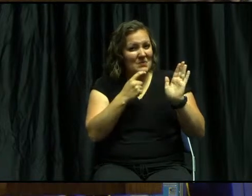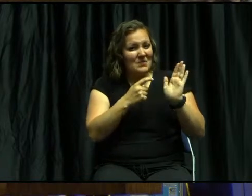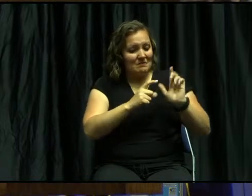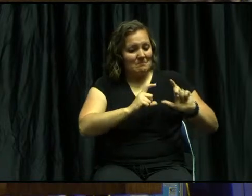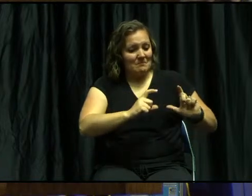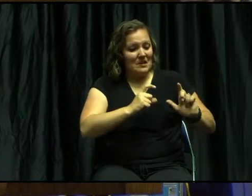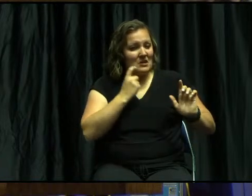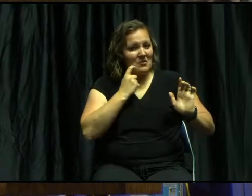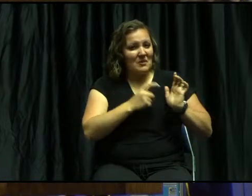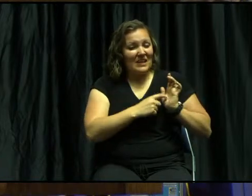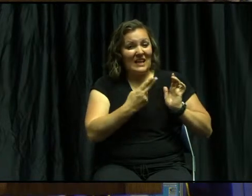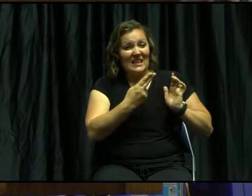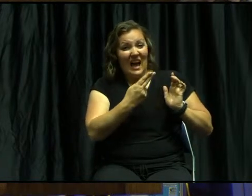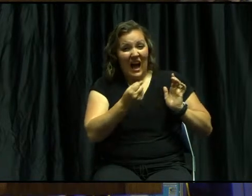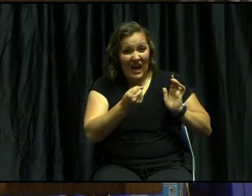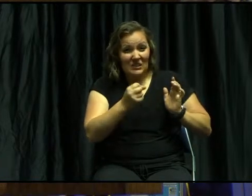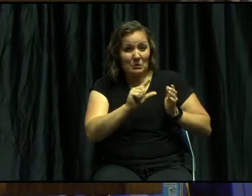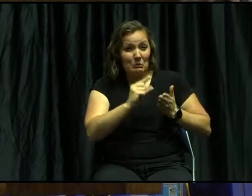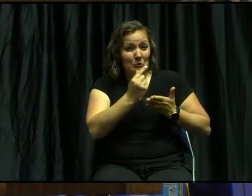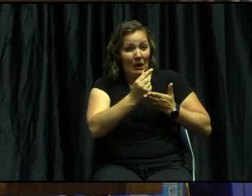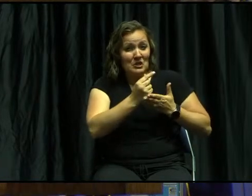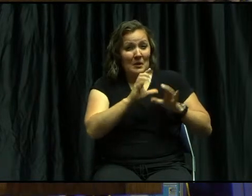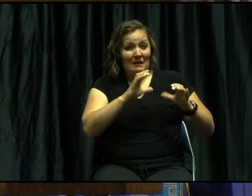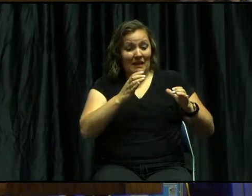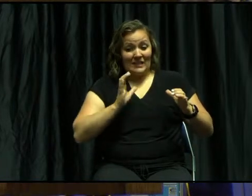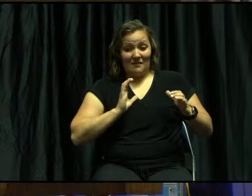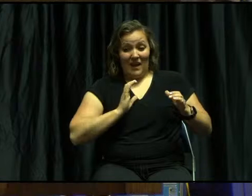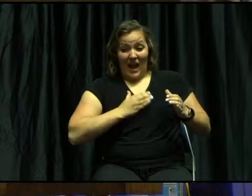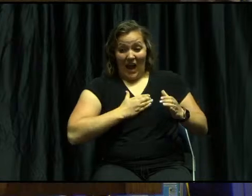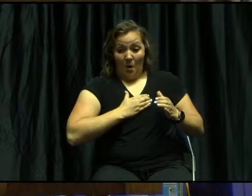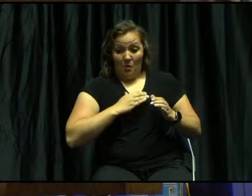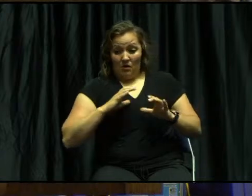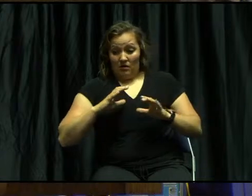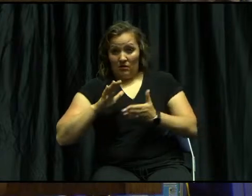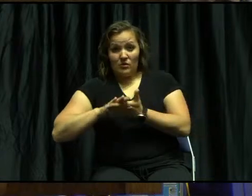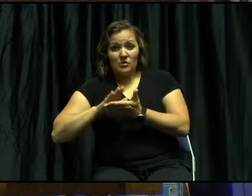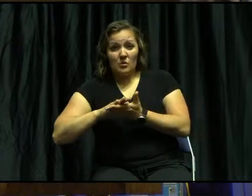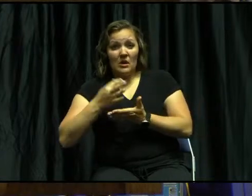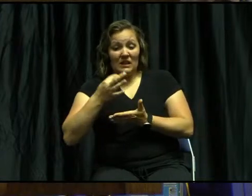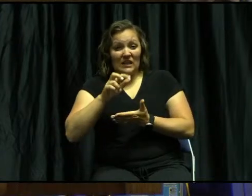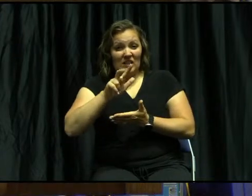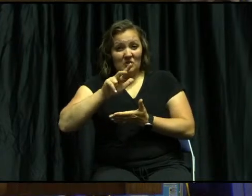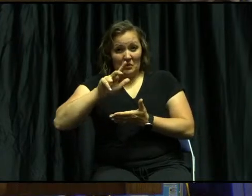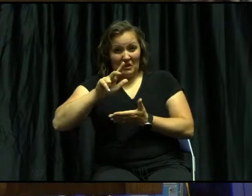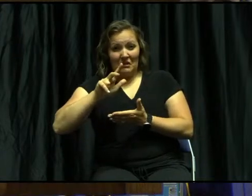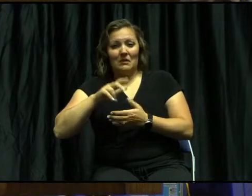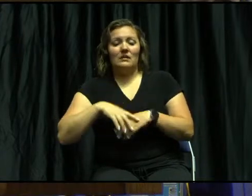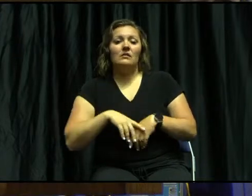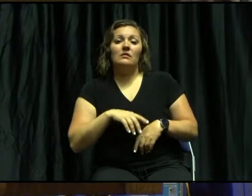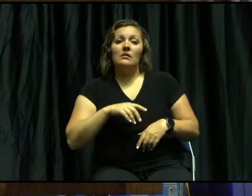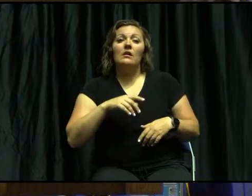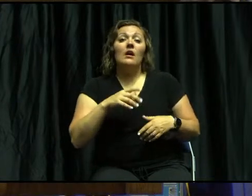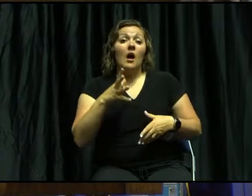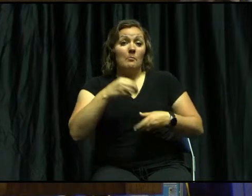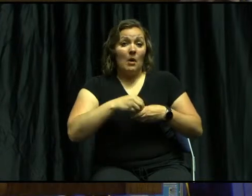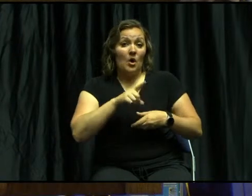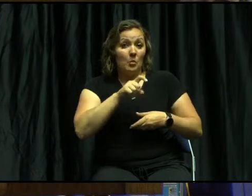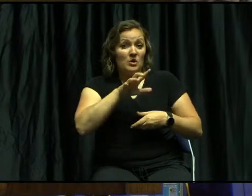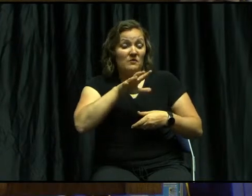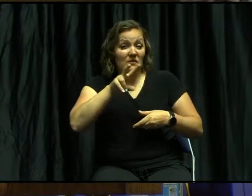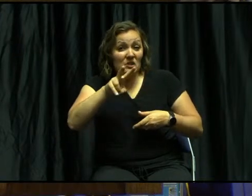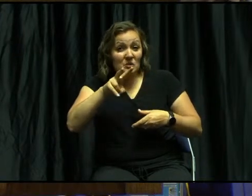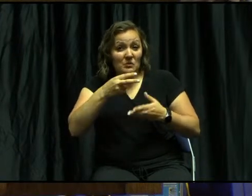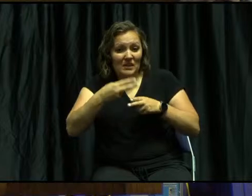in 1923. Included among the 152 names is Elizabeth